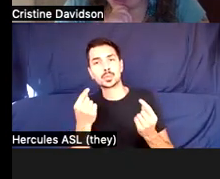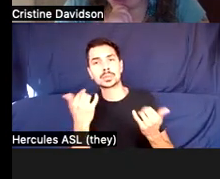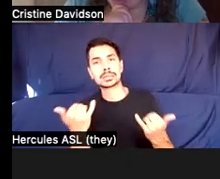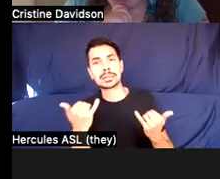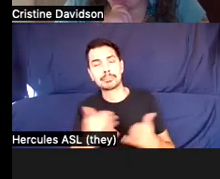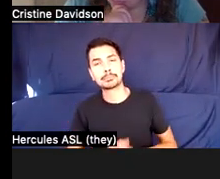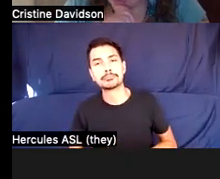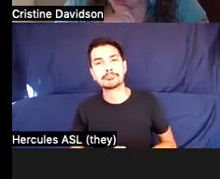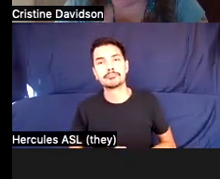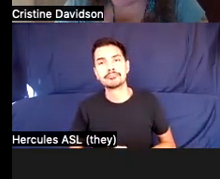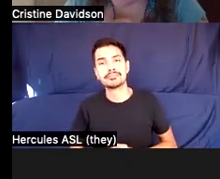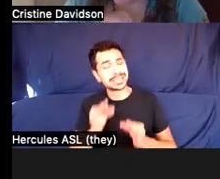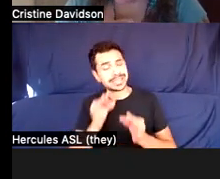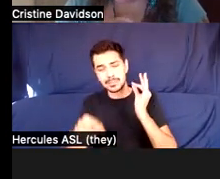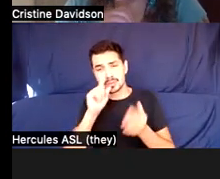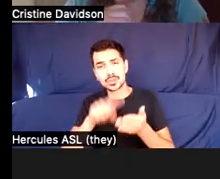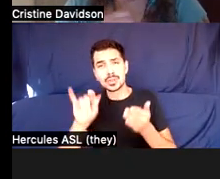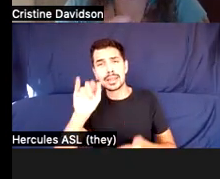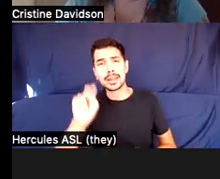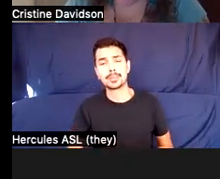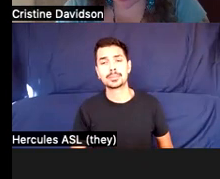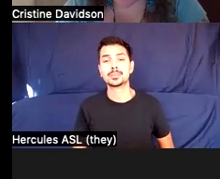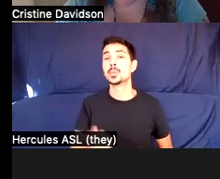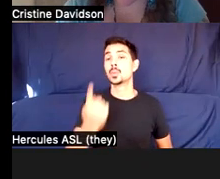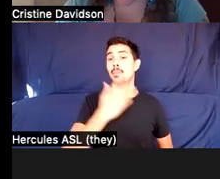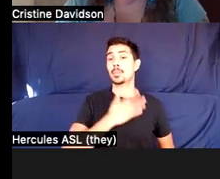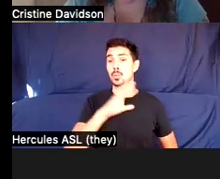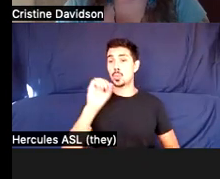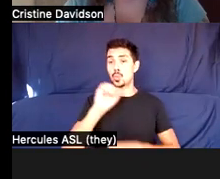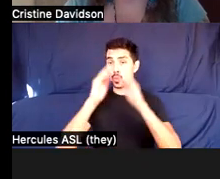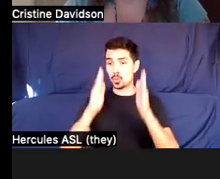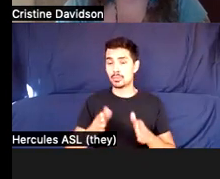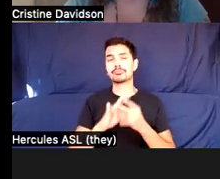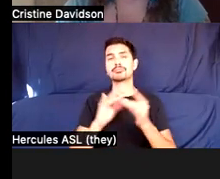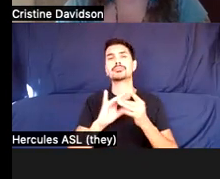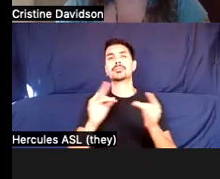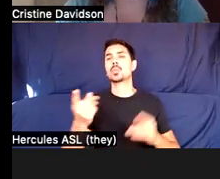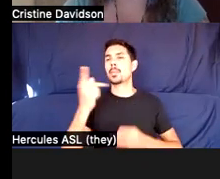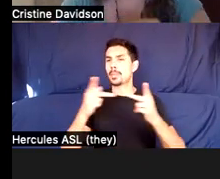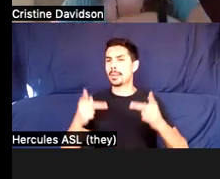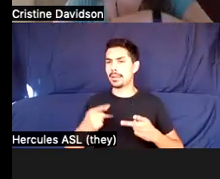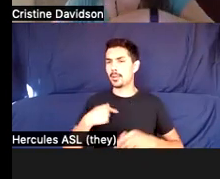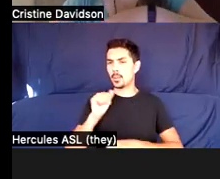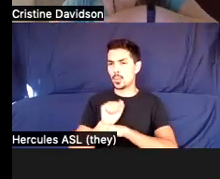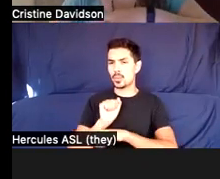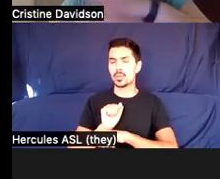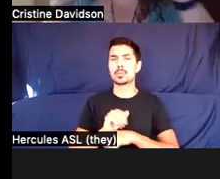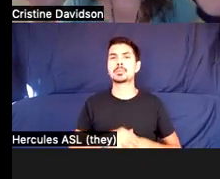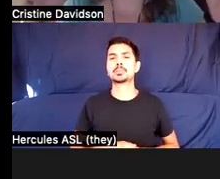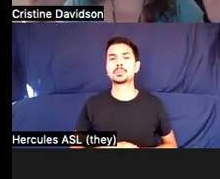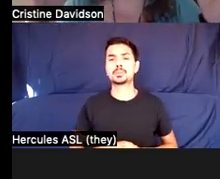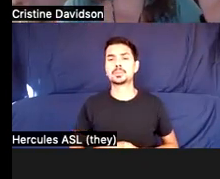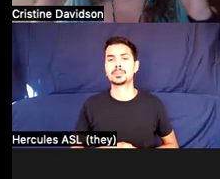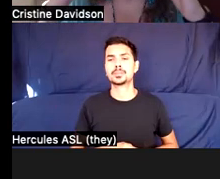of my coworkers said in a place that they worked, there would be, so it was